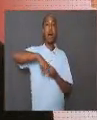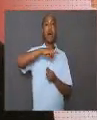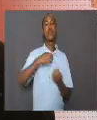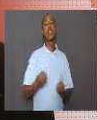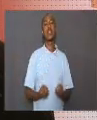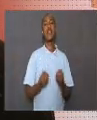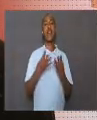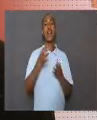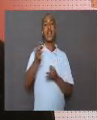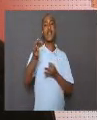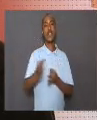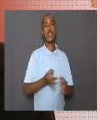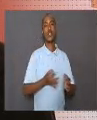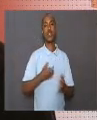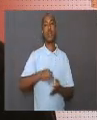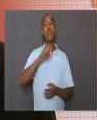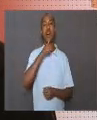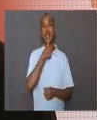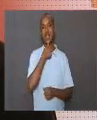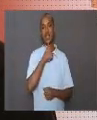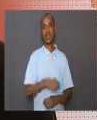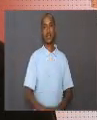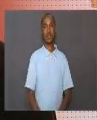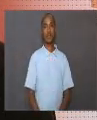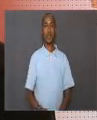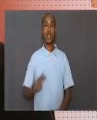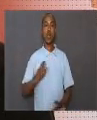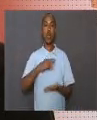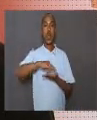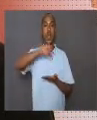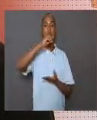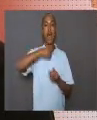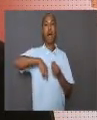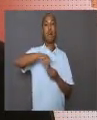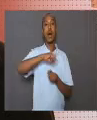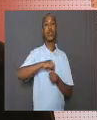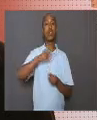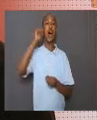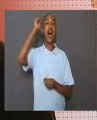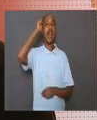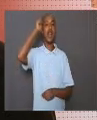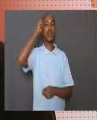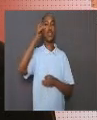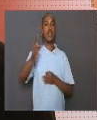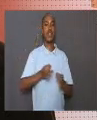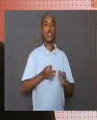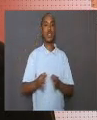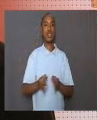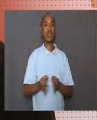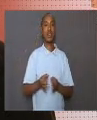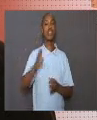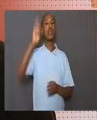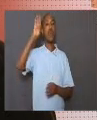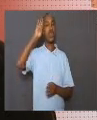Today, we learned about several definitions of acid. We learned about the